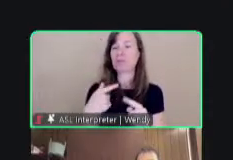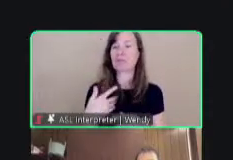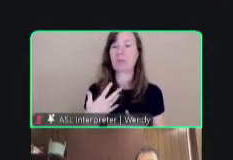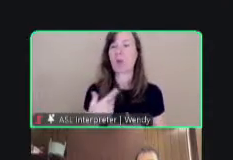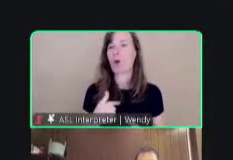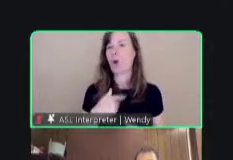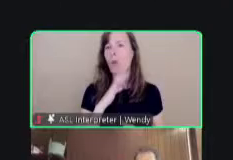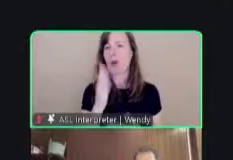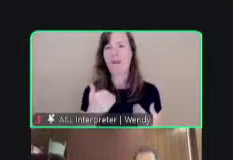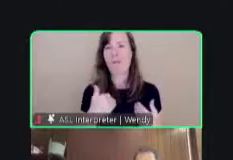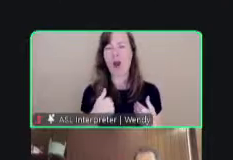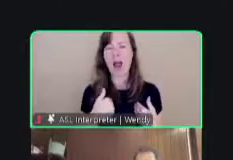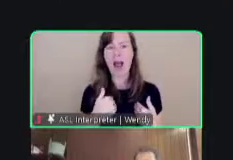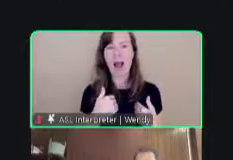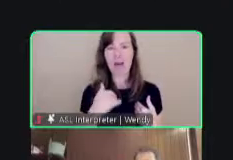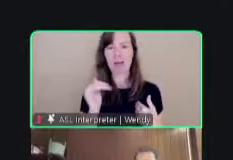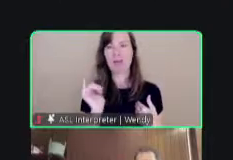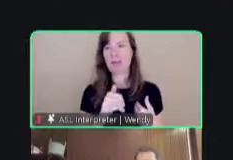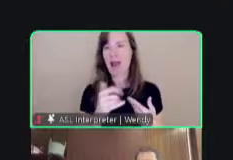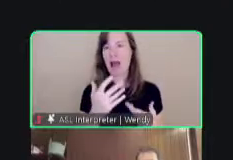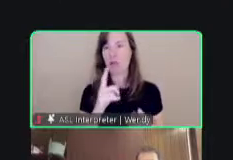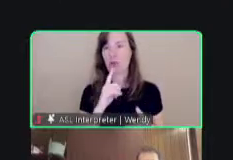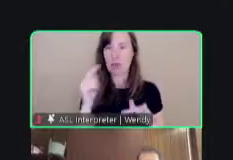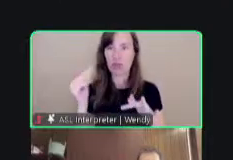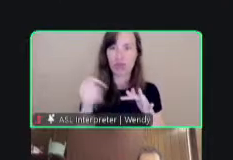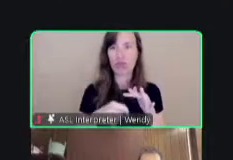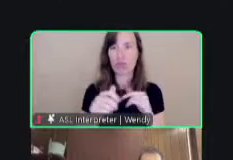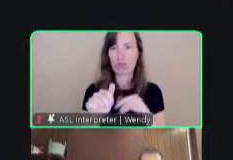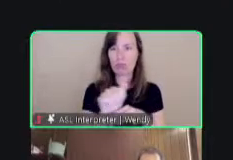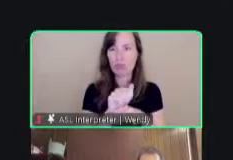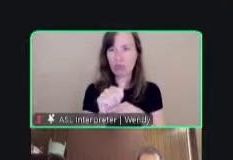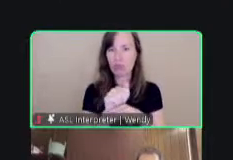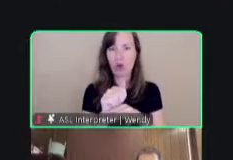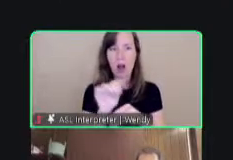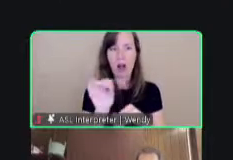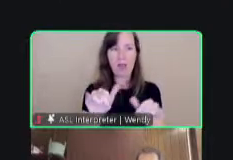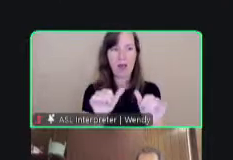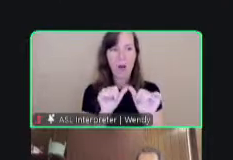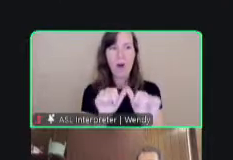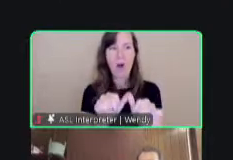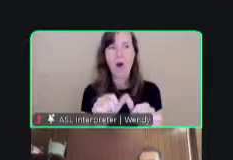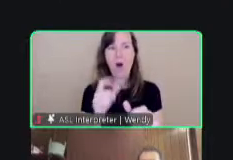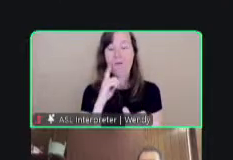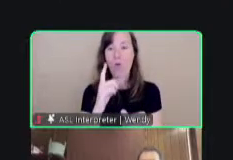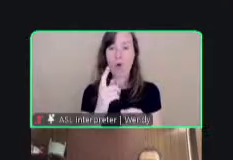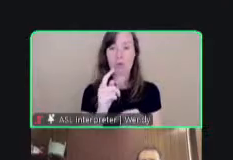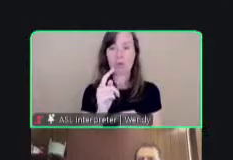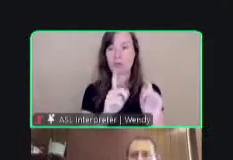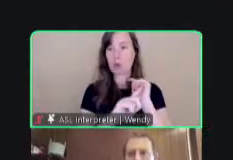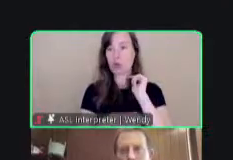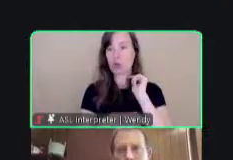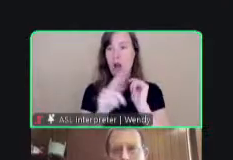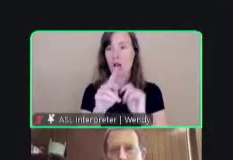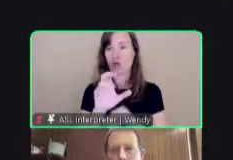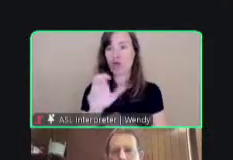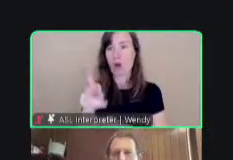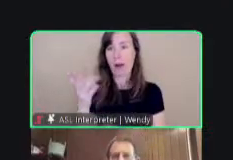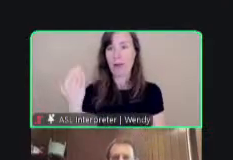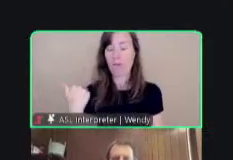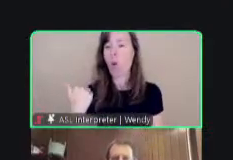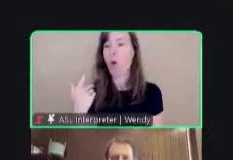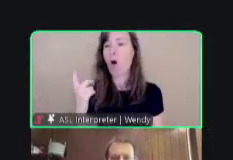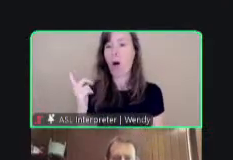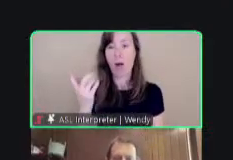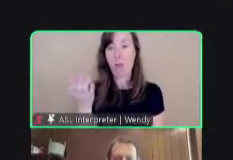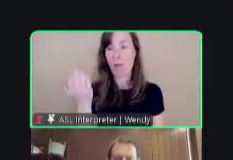a integral training that went along with buying a trash truck or other trucks. They show up, they show us how they work, but they don't